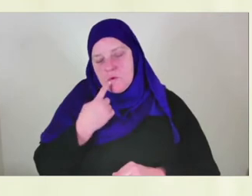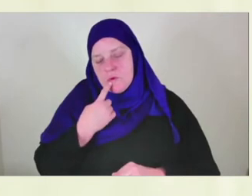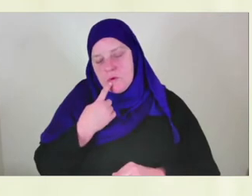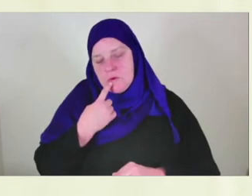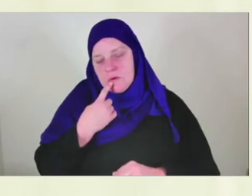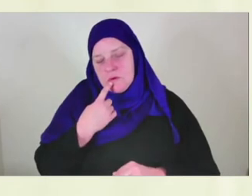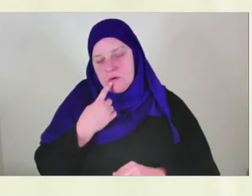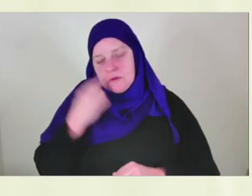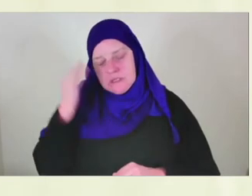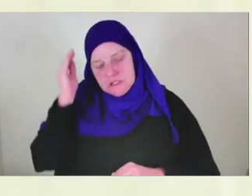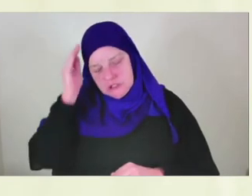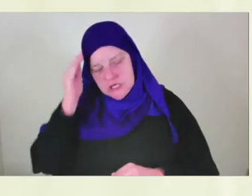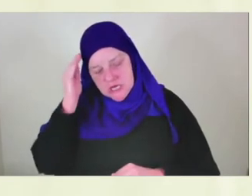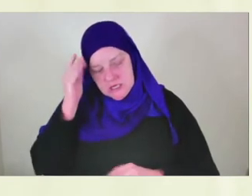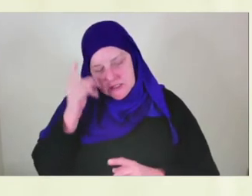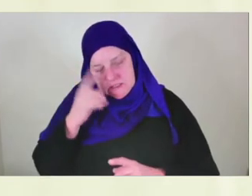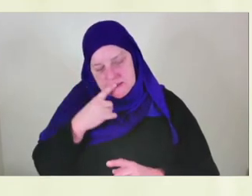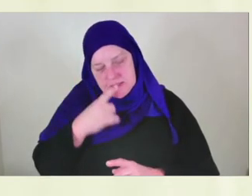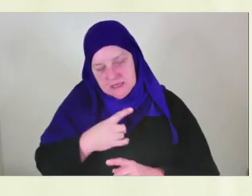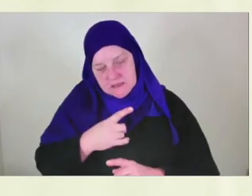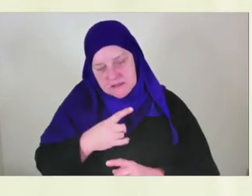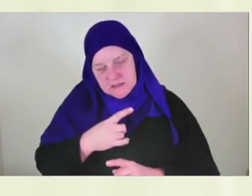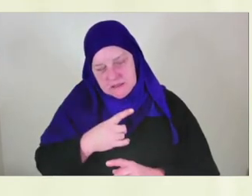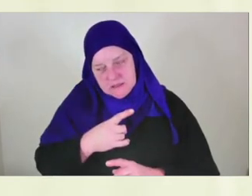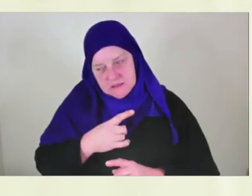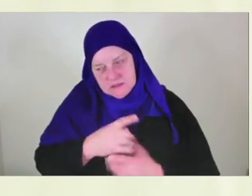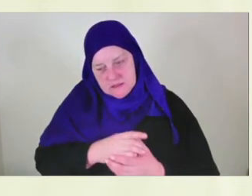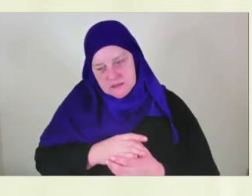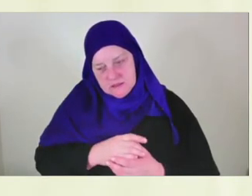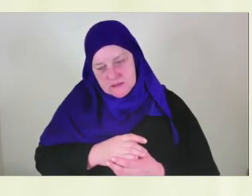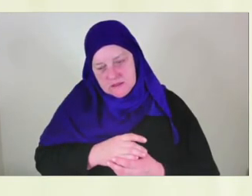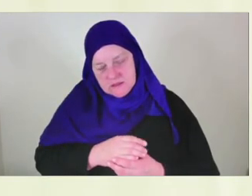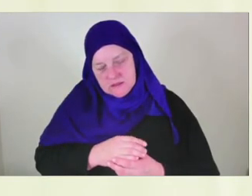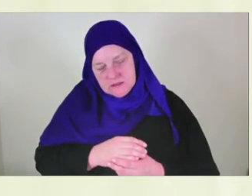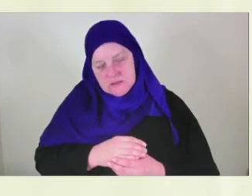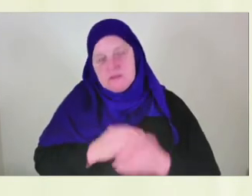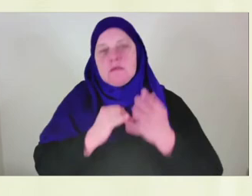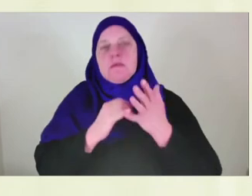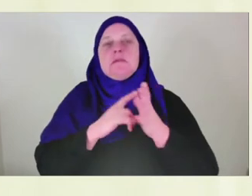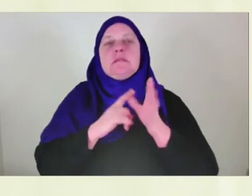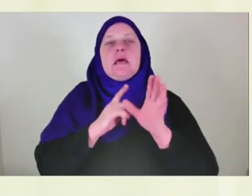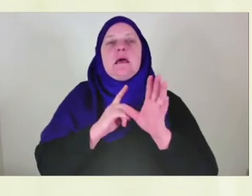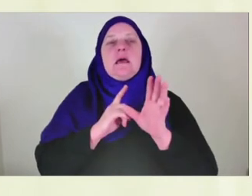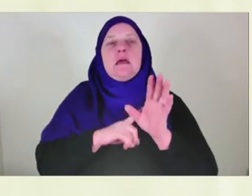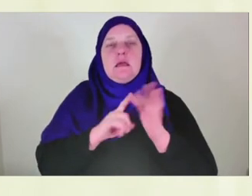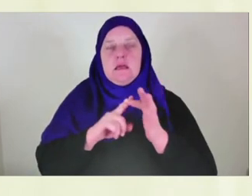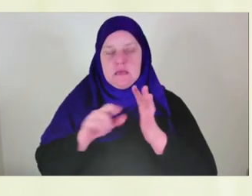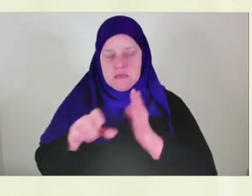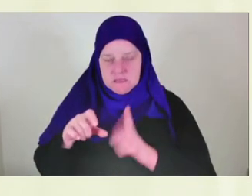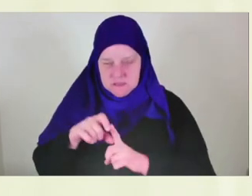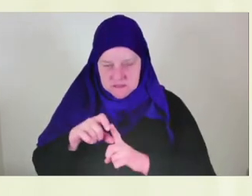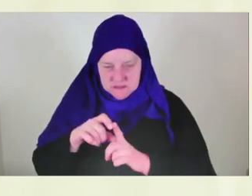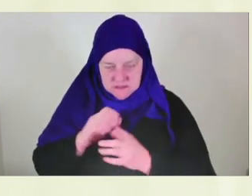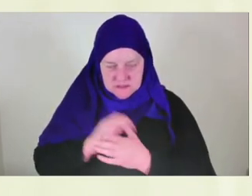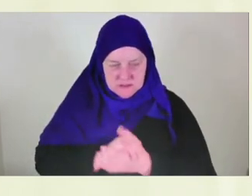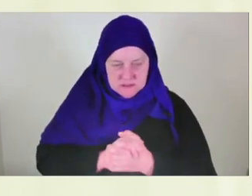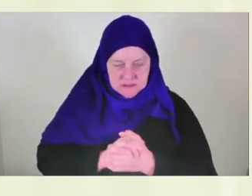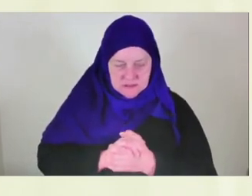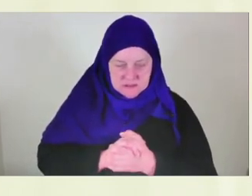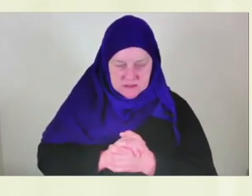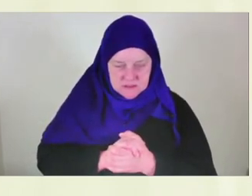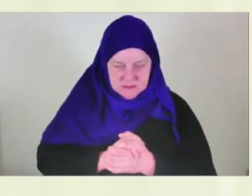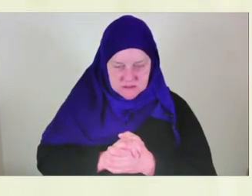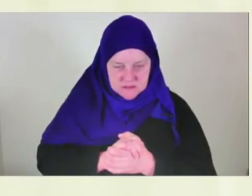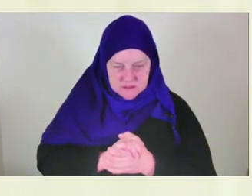for Saham Sayyid, Sayyid Sistani is giving you that right to give it to poor Sayyids, but the others, you